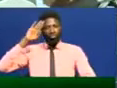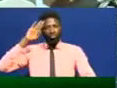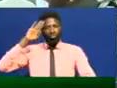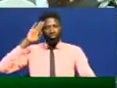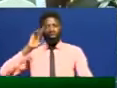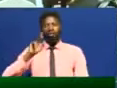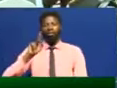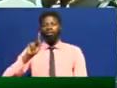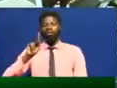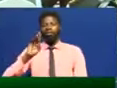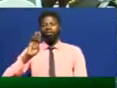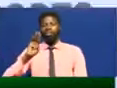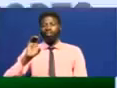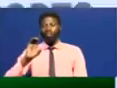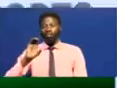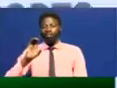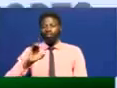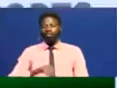Corporation, KBC.